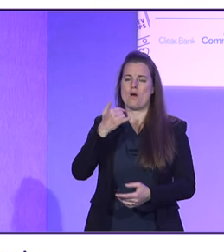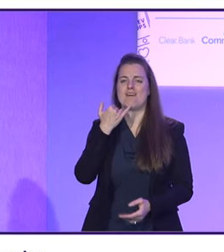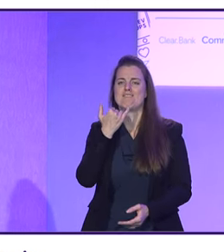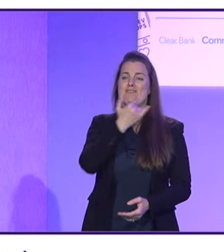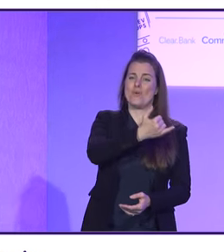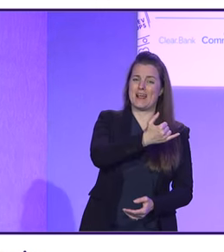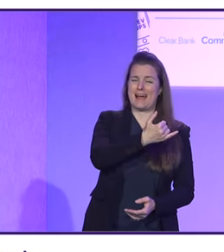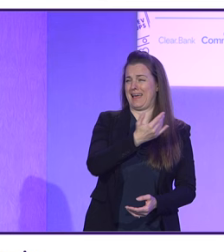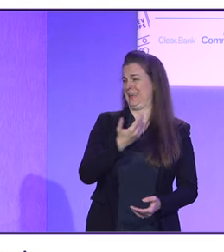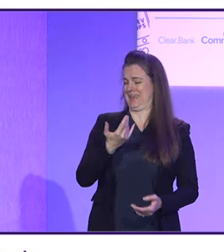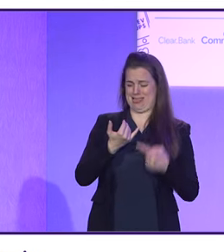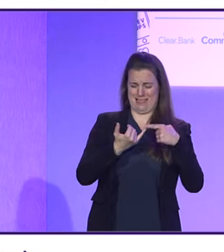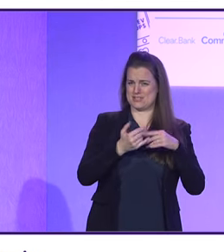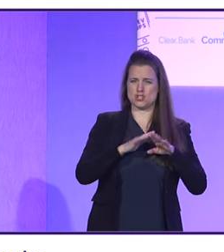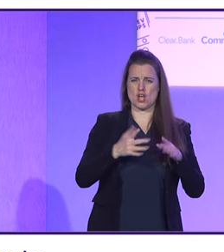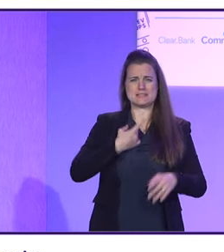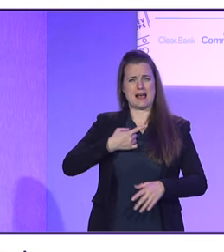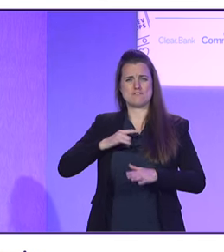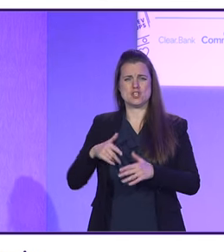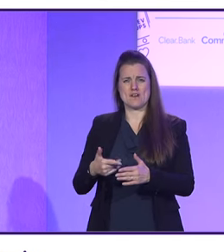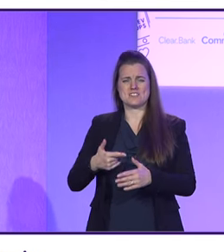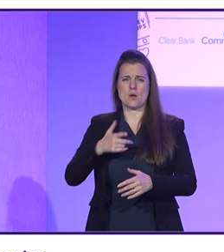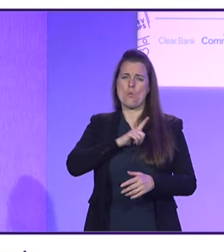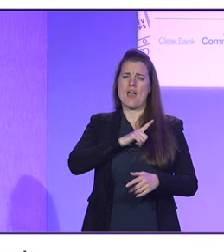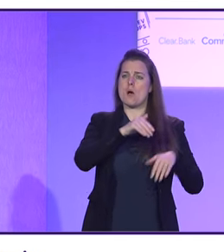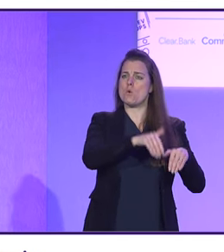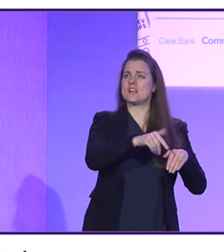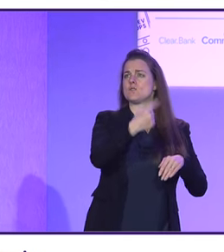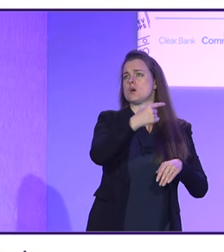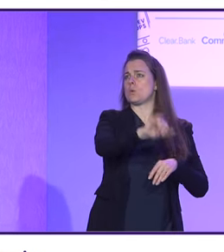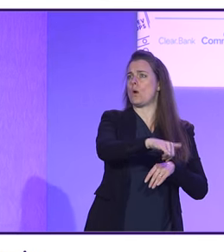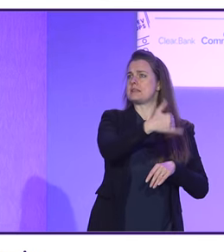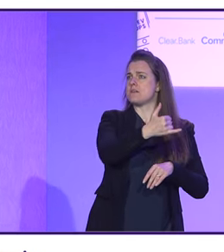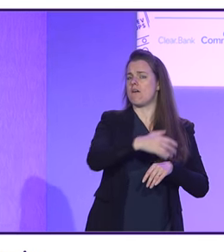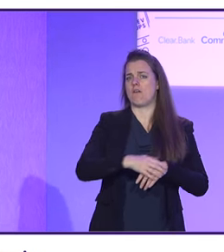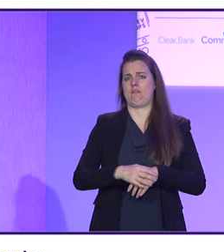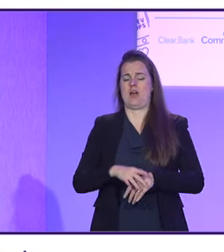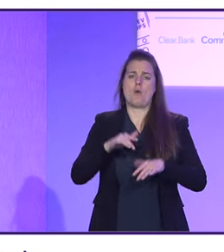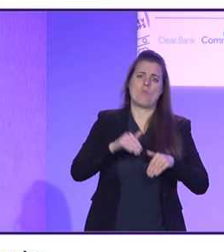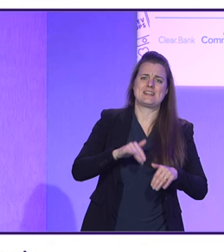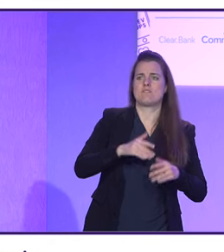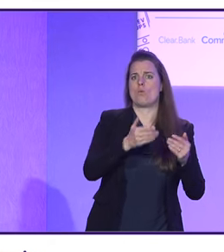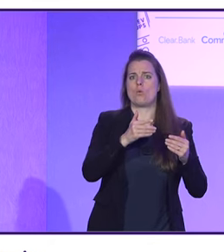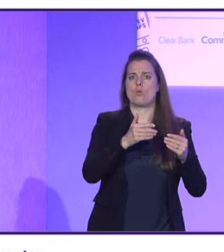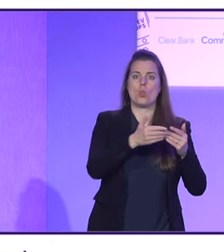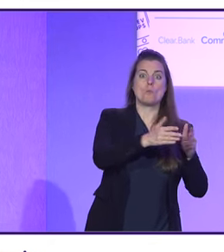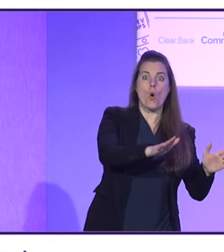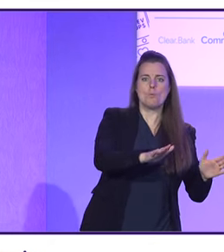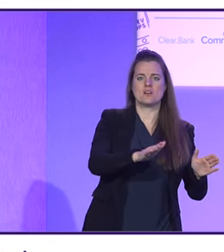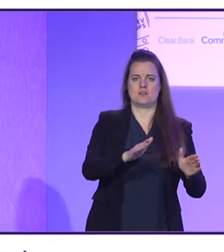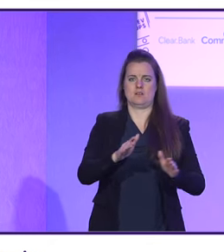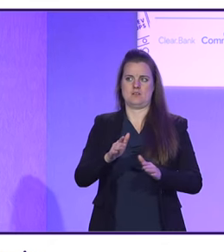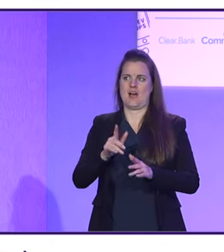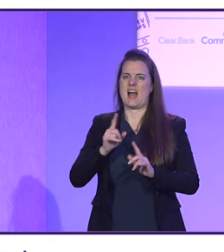on business hours and a human who wants to talk to me, right? I can't call during rush hour, but I also have to call when they're open. Oh, what am I going to do?